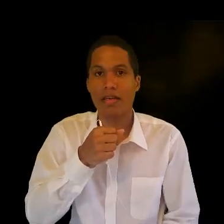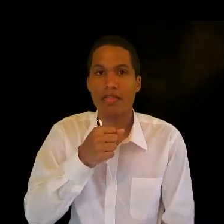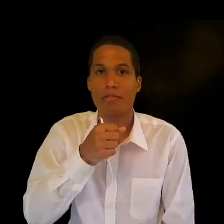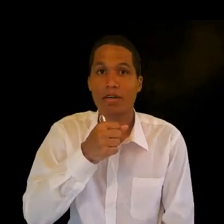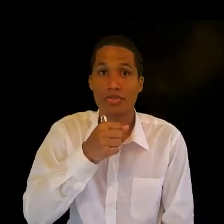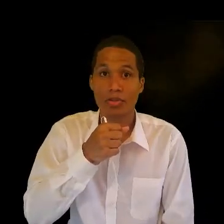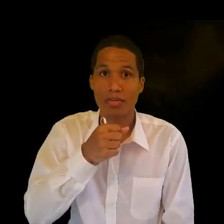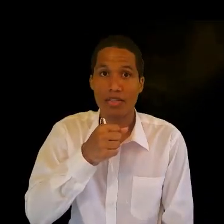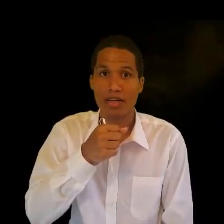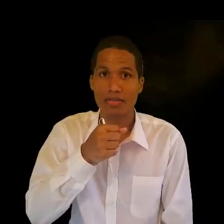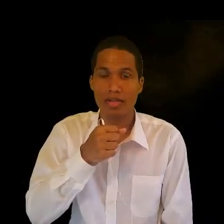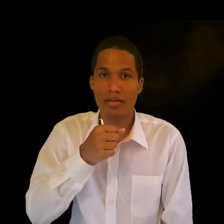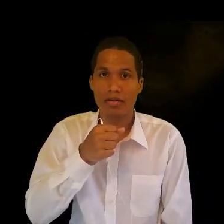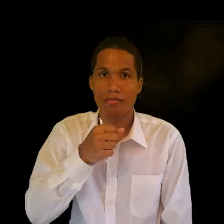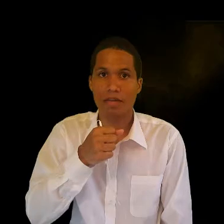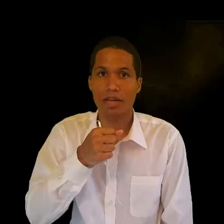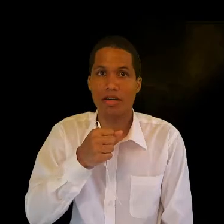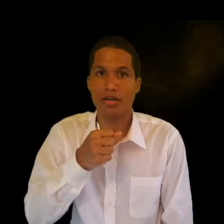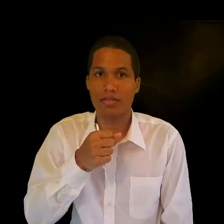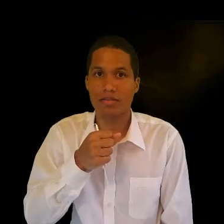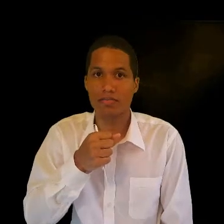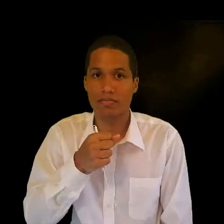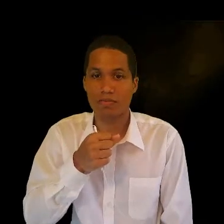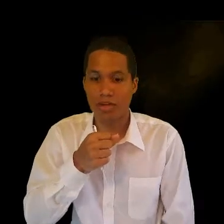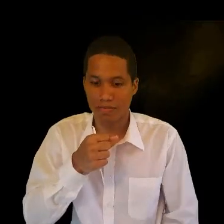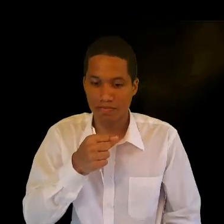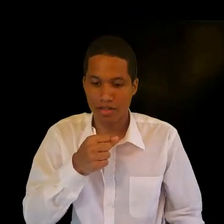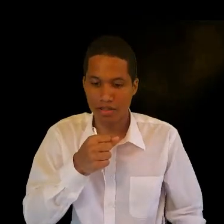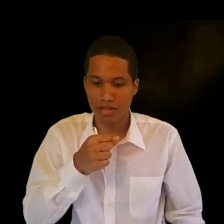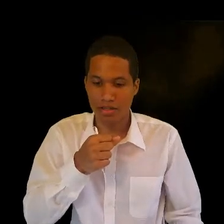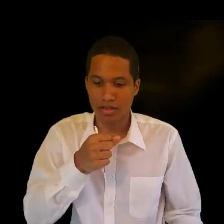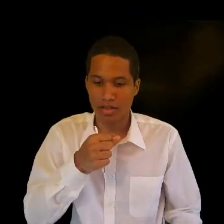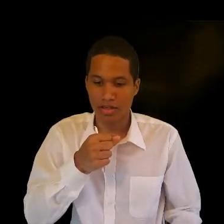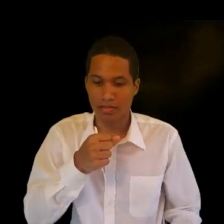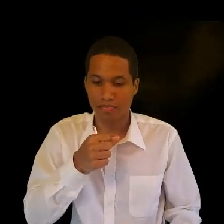omit the personal pronoun because, well,